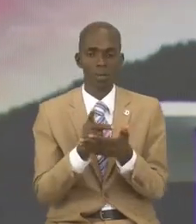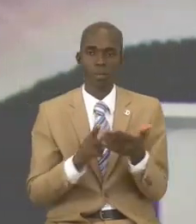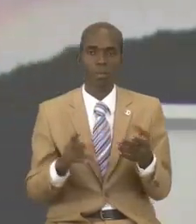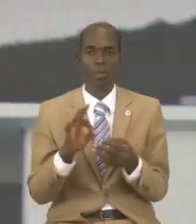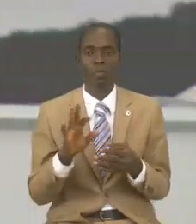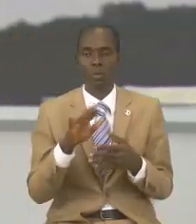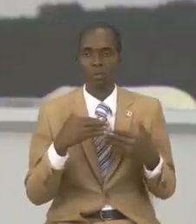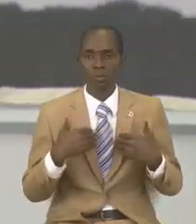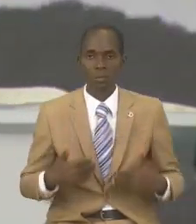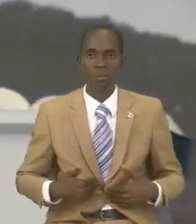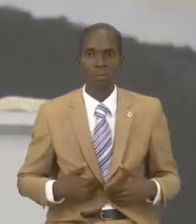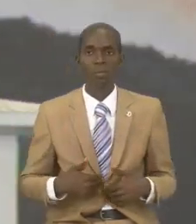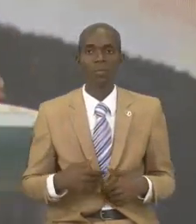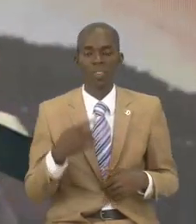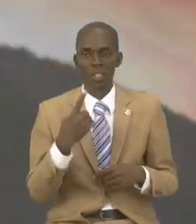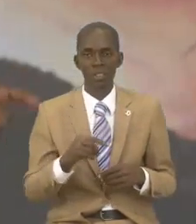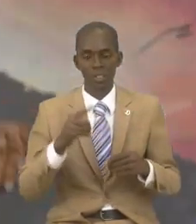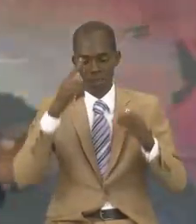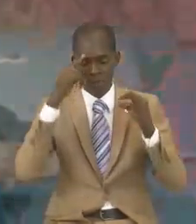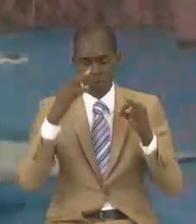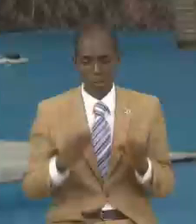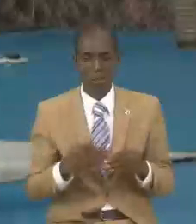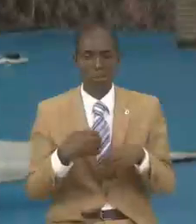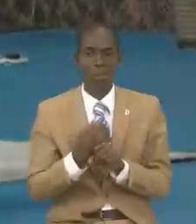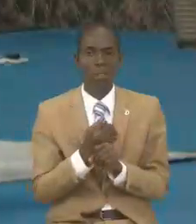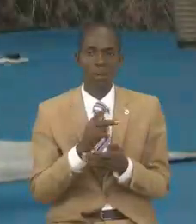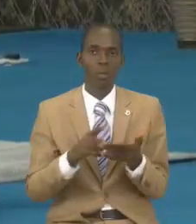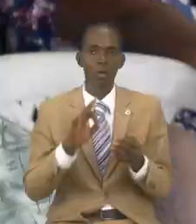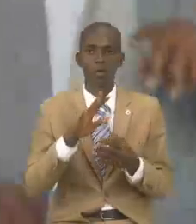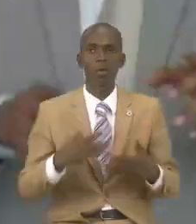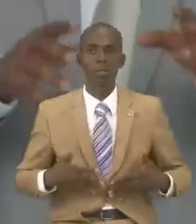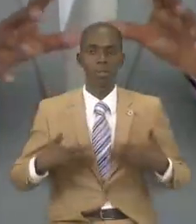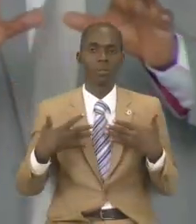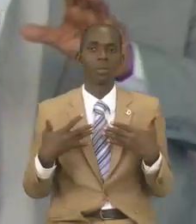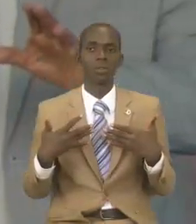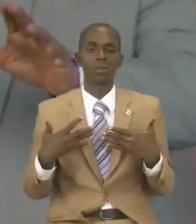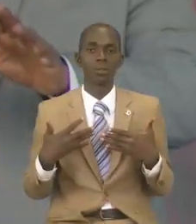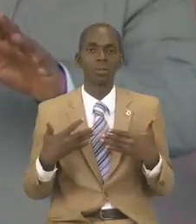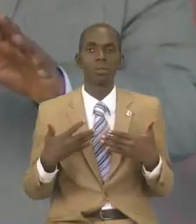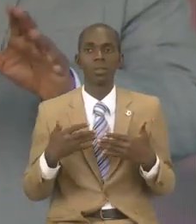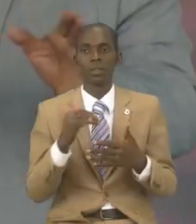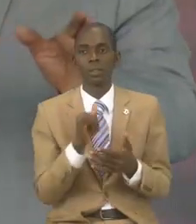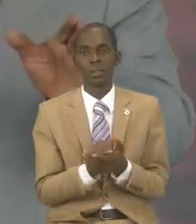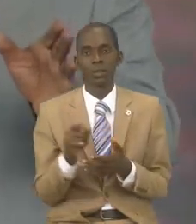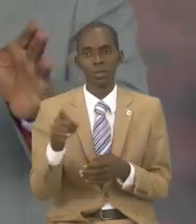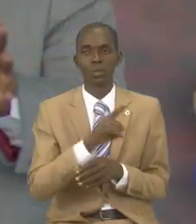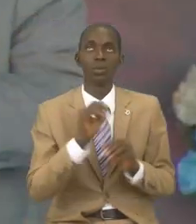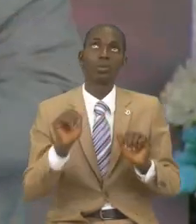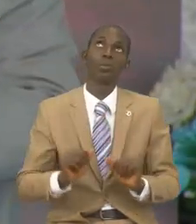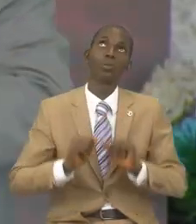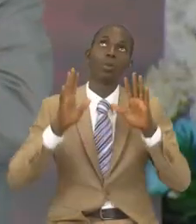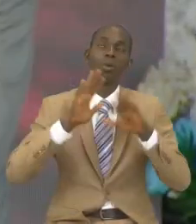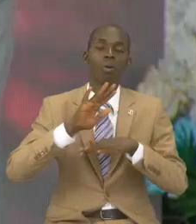the decision-making part of your life, that you yield all those